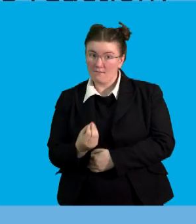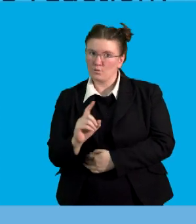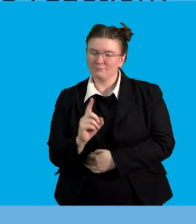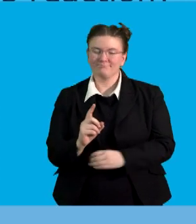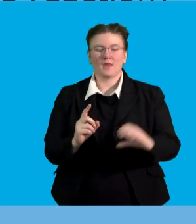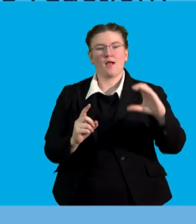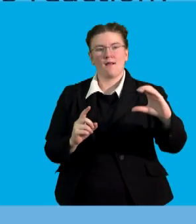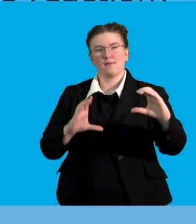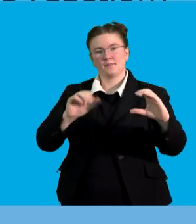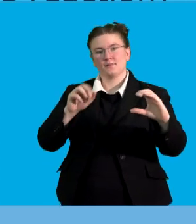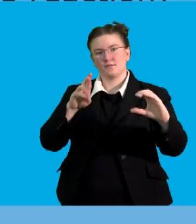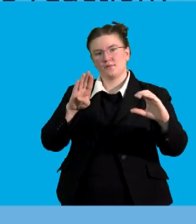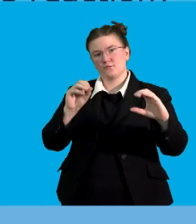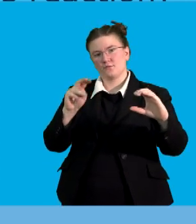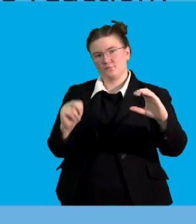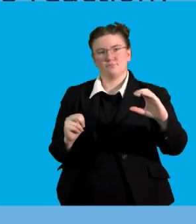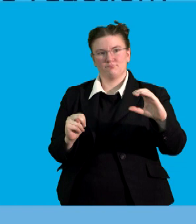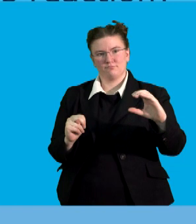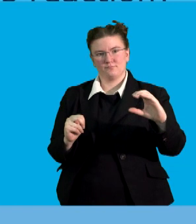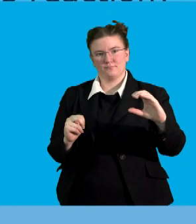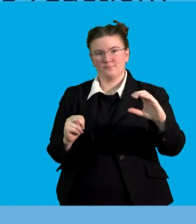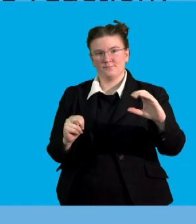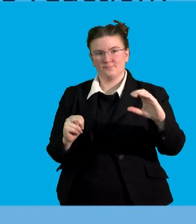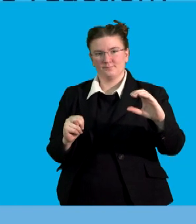we have carbon,